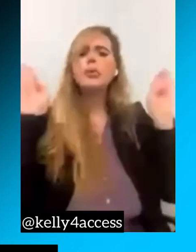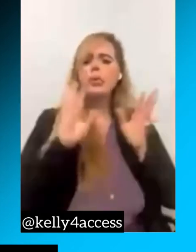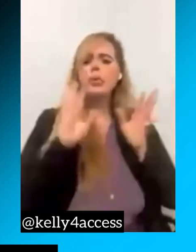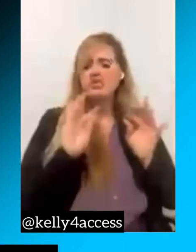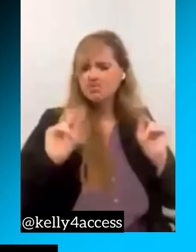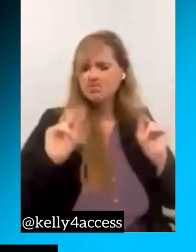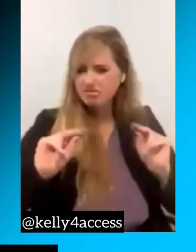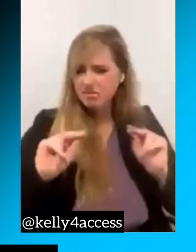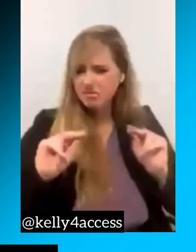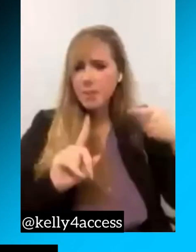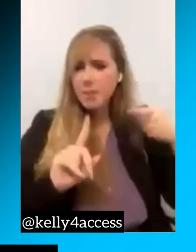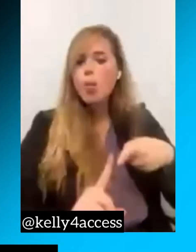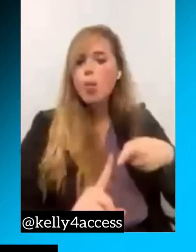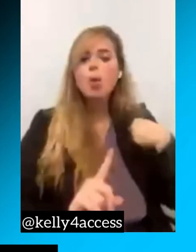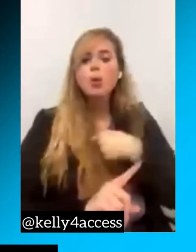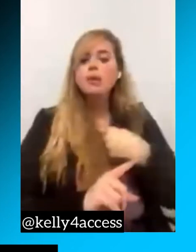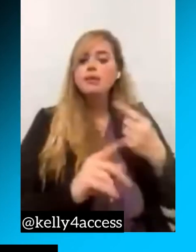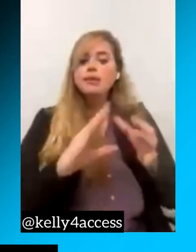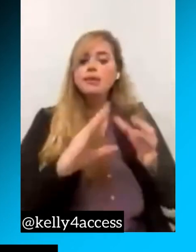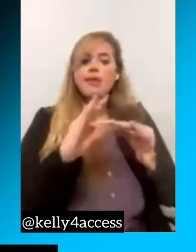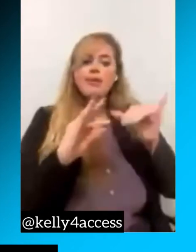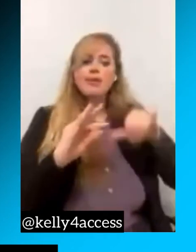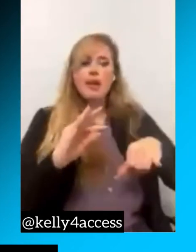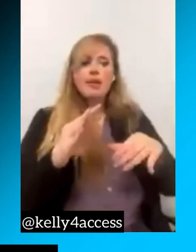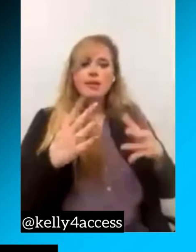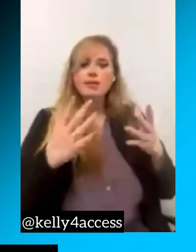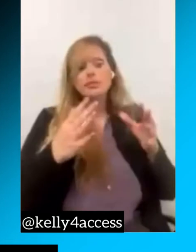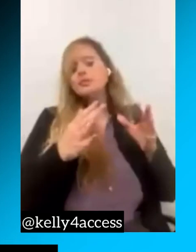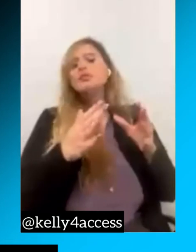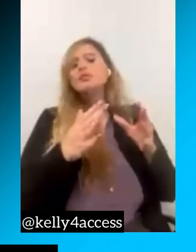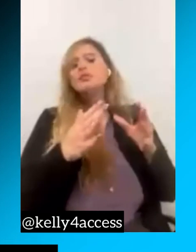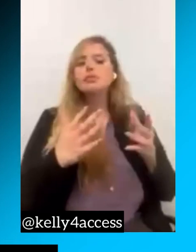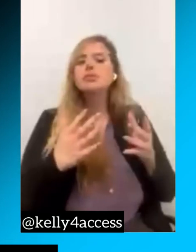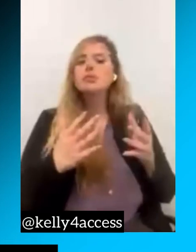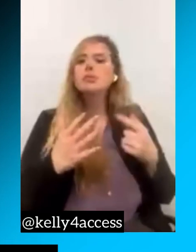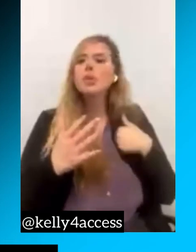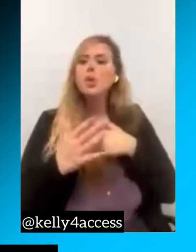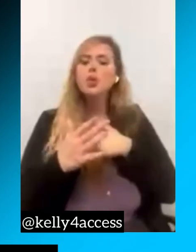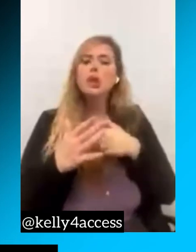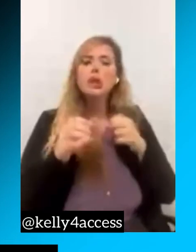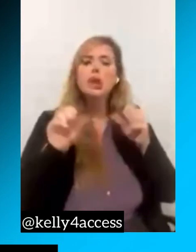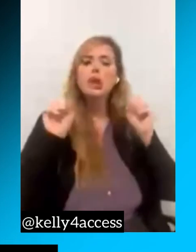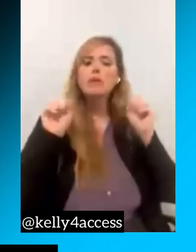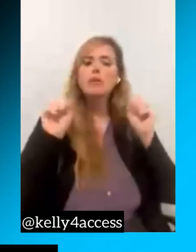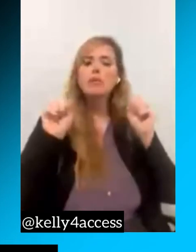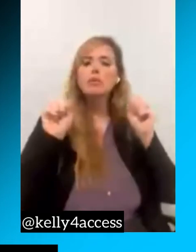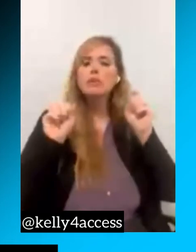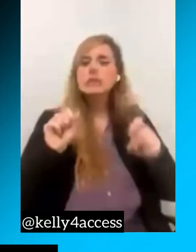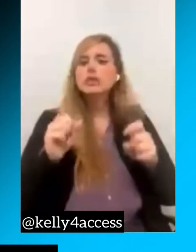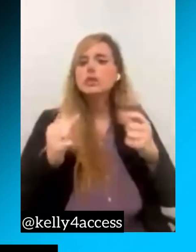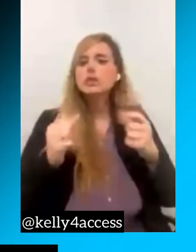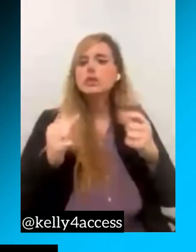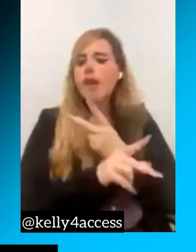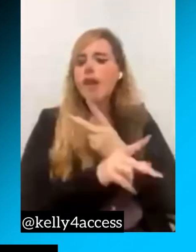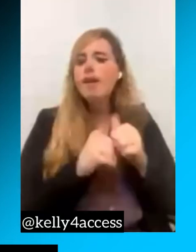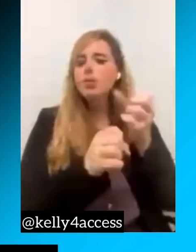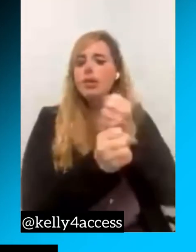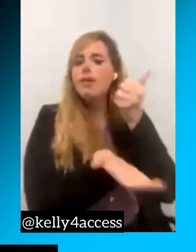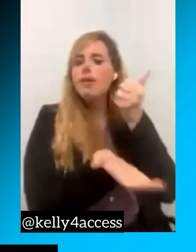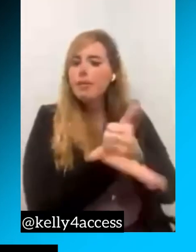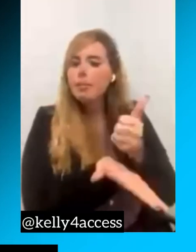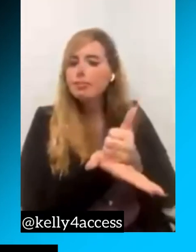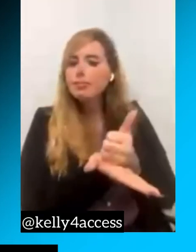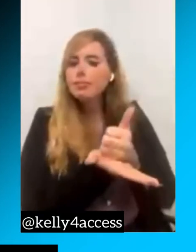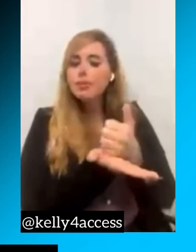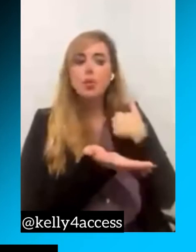we're talking about being able to work on that, able to help us in a way that we need as a consumer